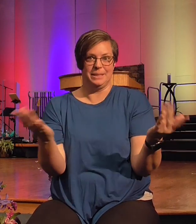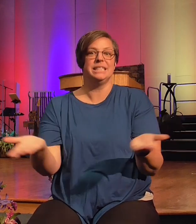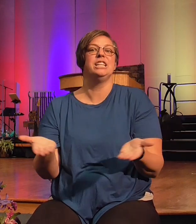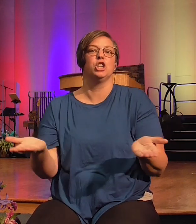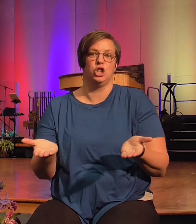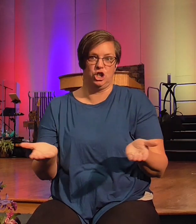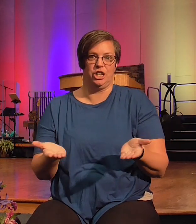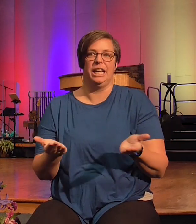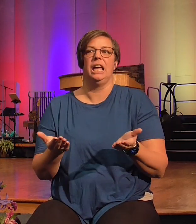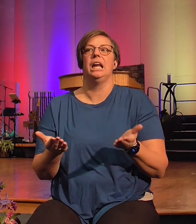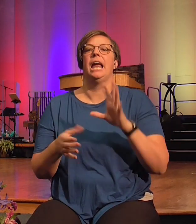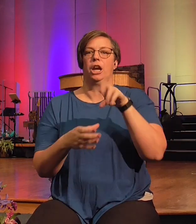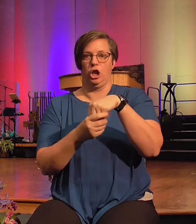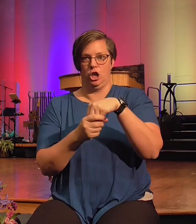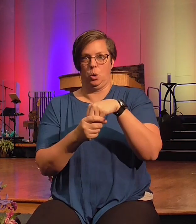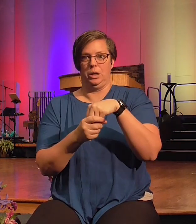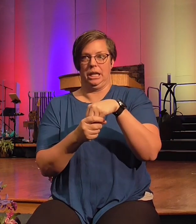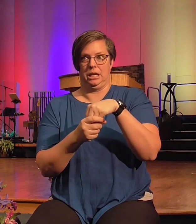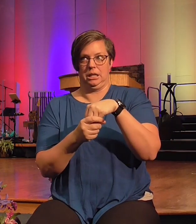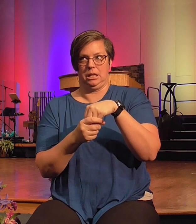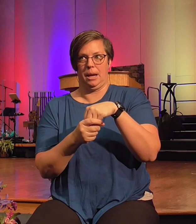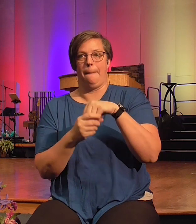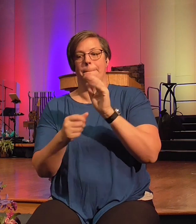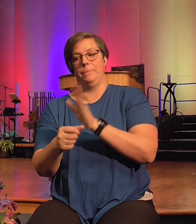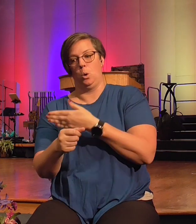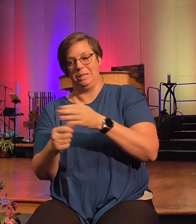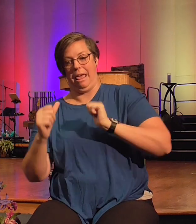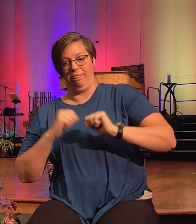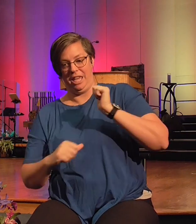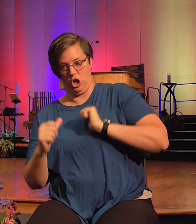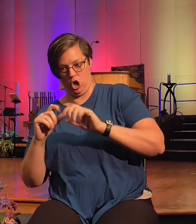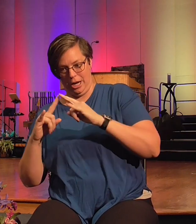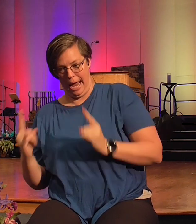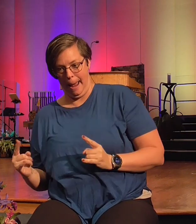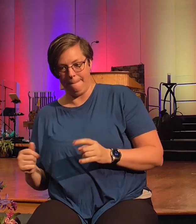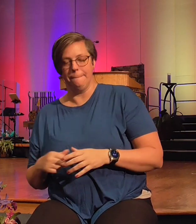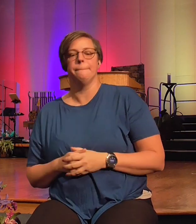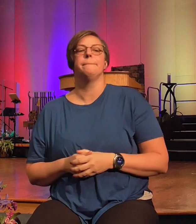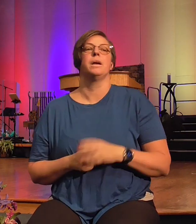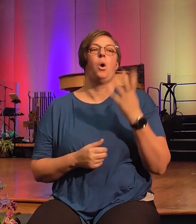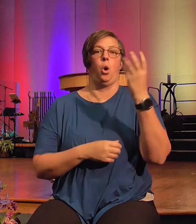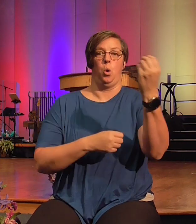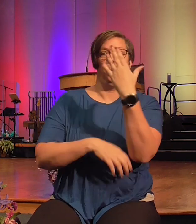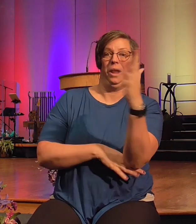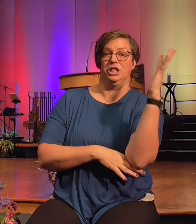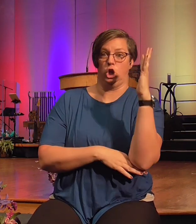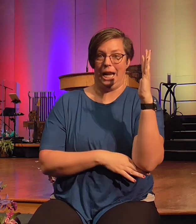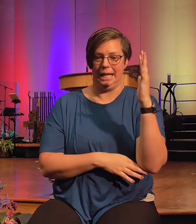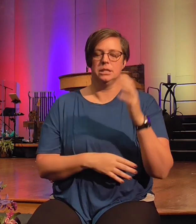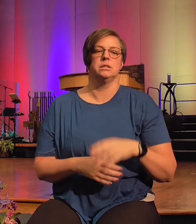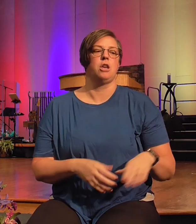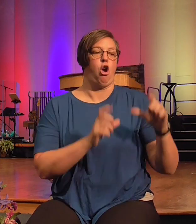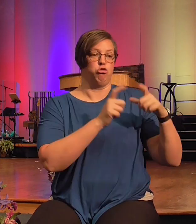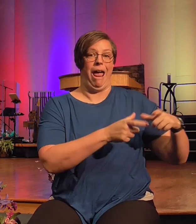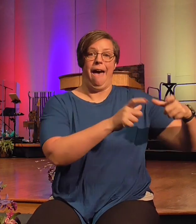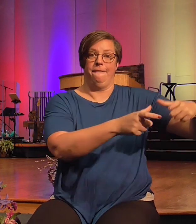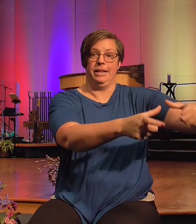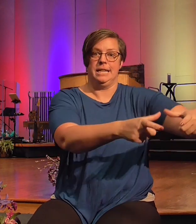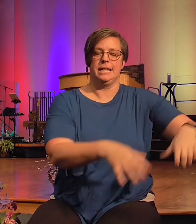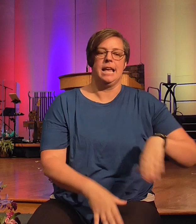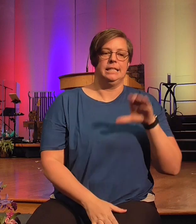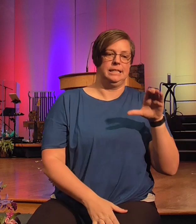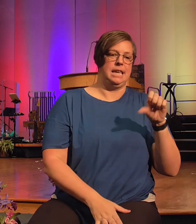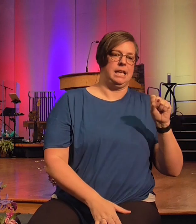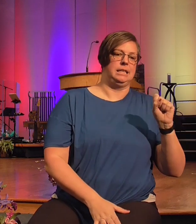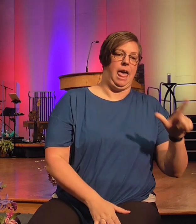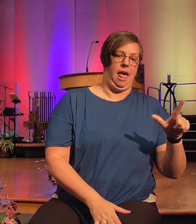here, including music and theater camp, wilderness camp, rafting camp, CSL camp,